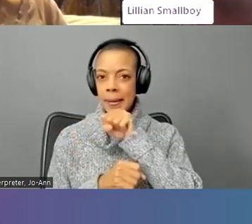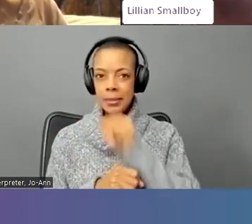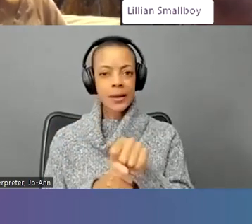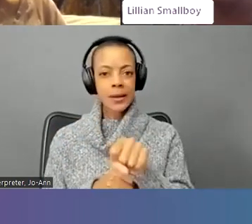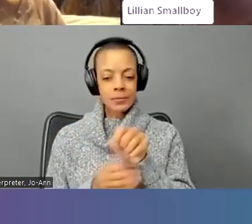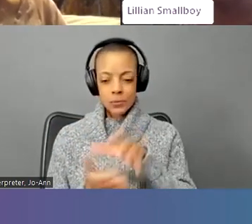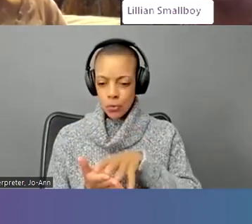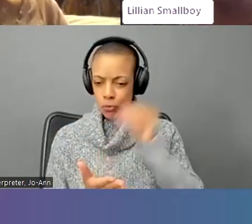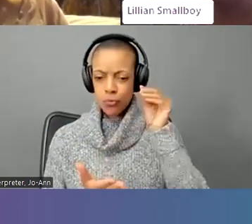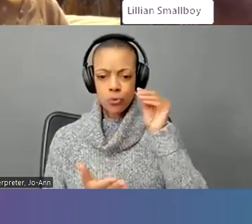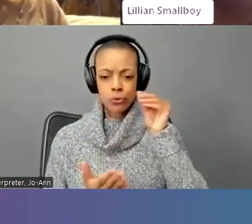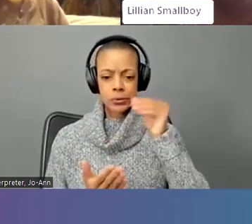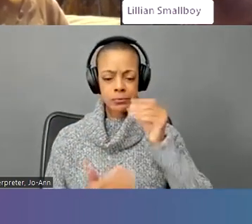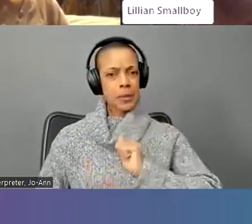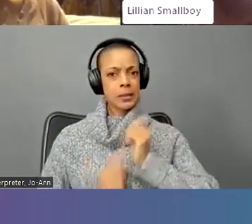am today.